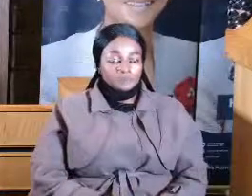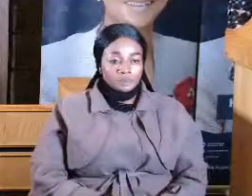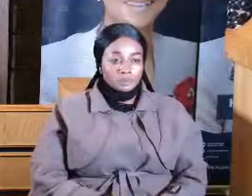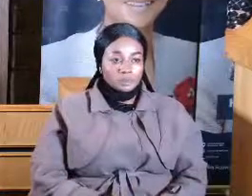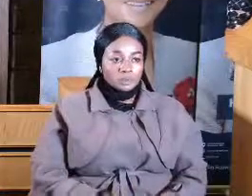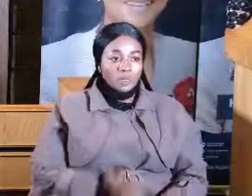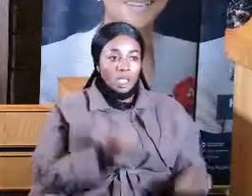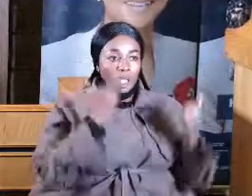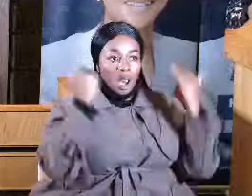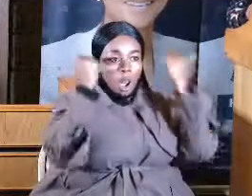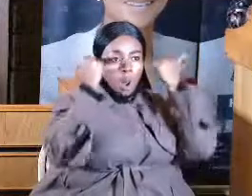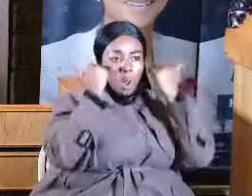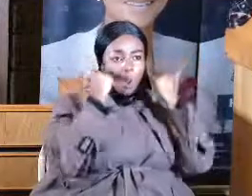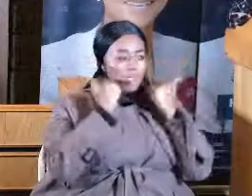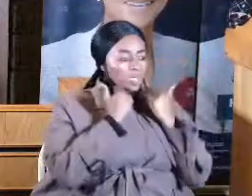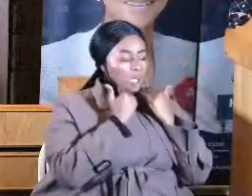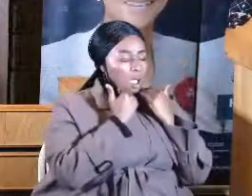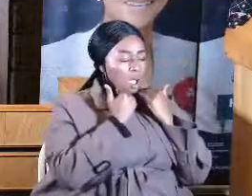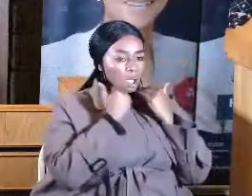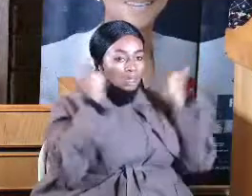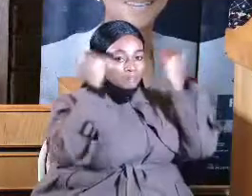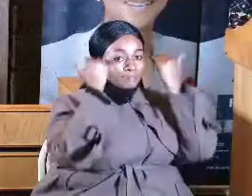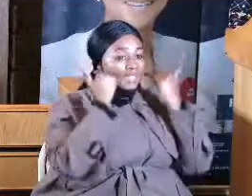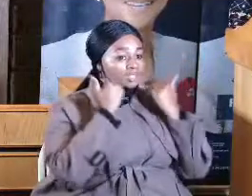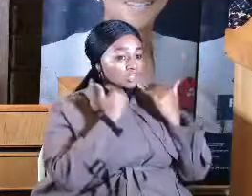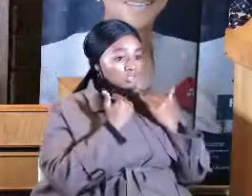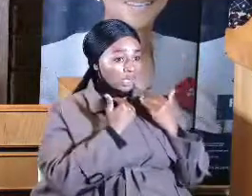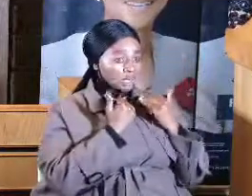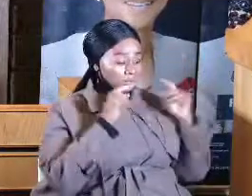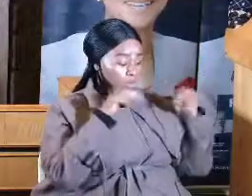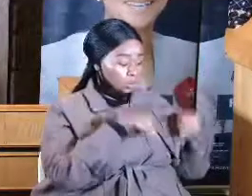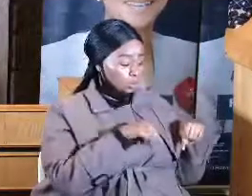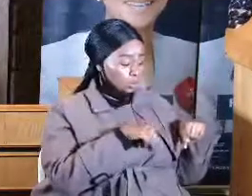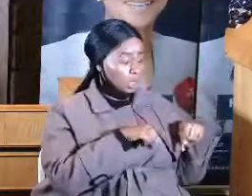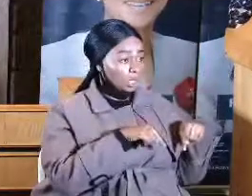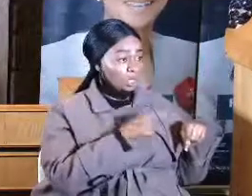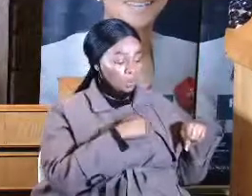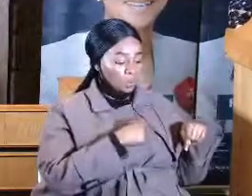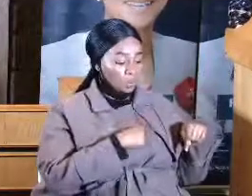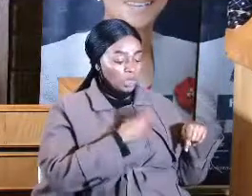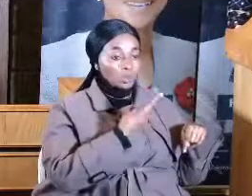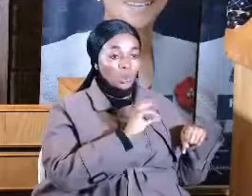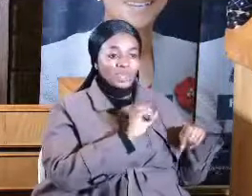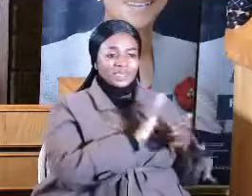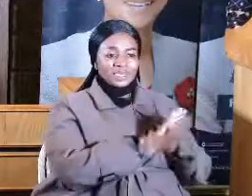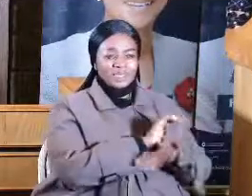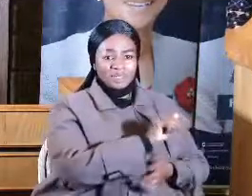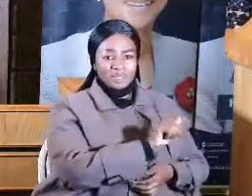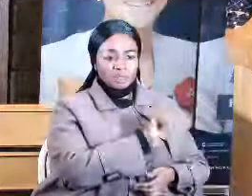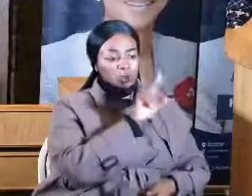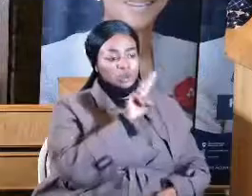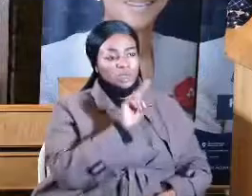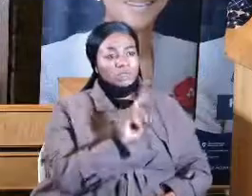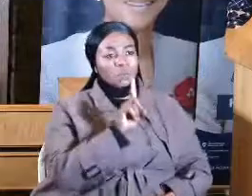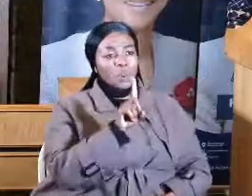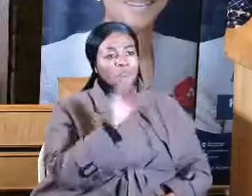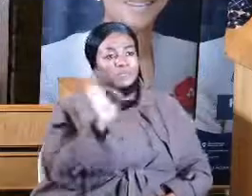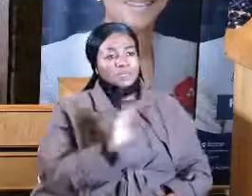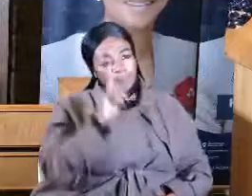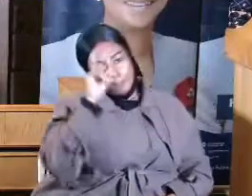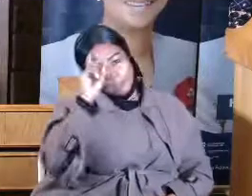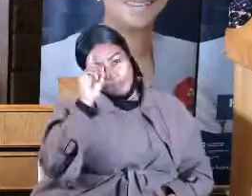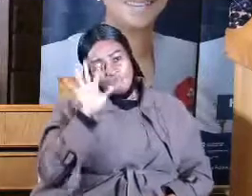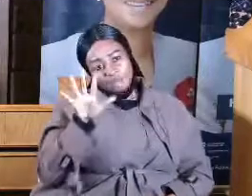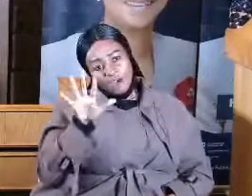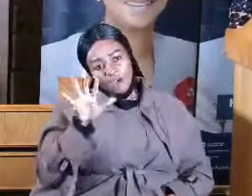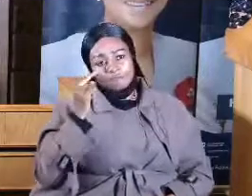Magistrates, while I was preparing for this seminar today, as of 2017, only 21% were black, 5% were